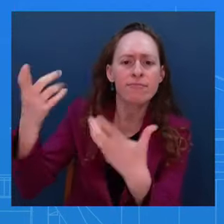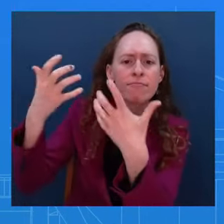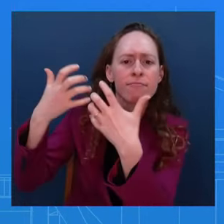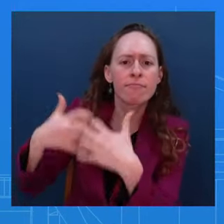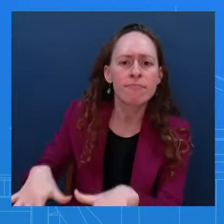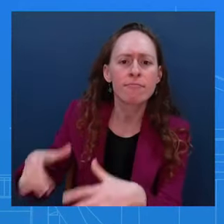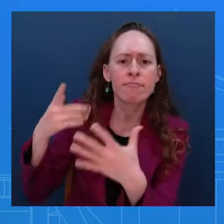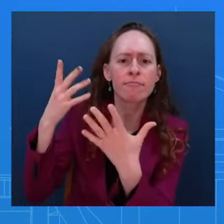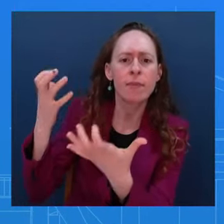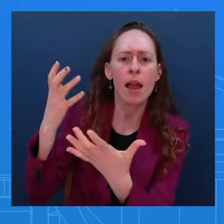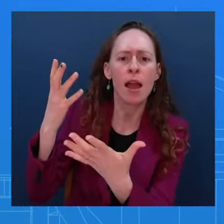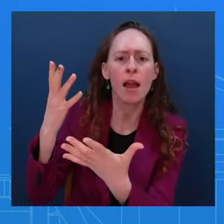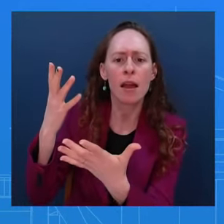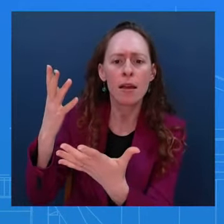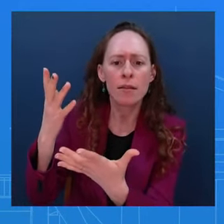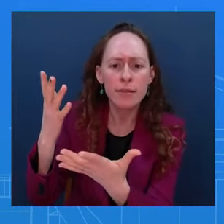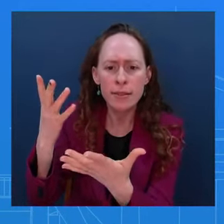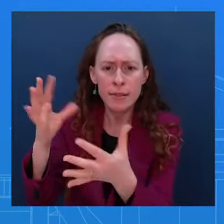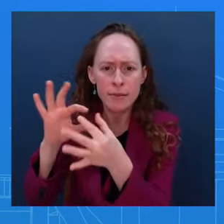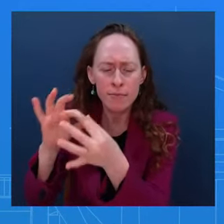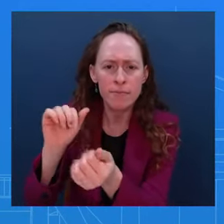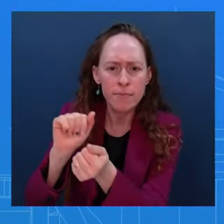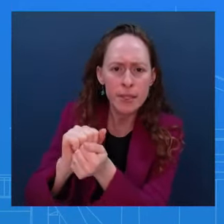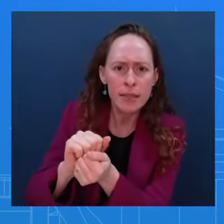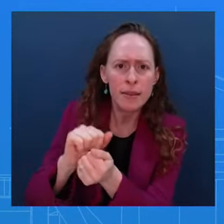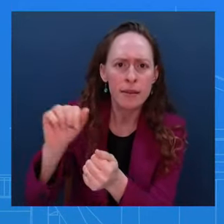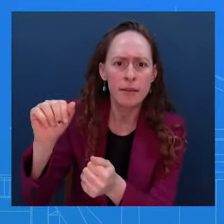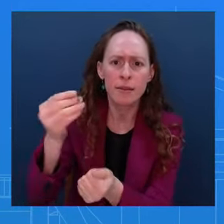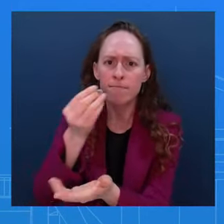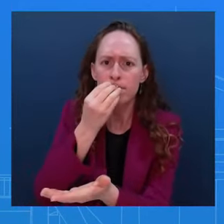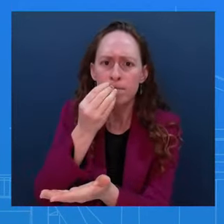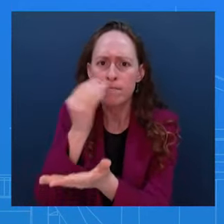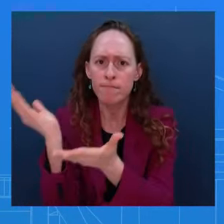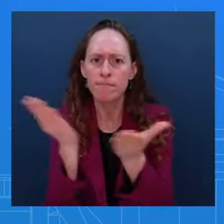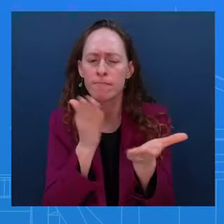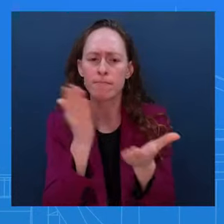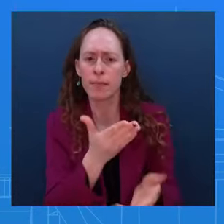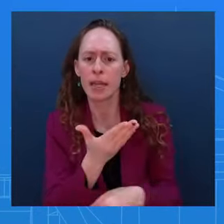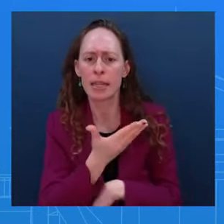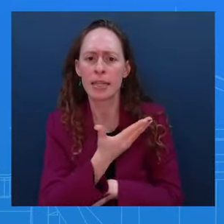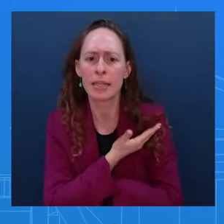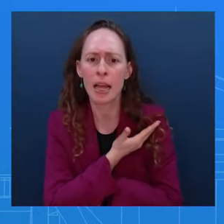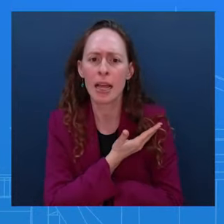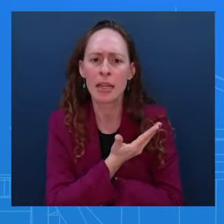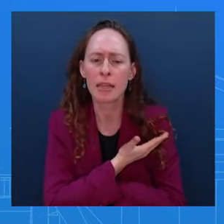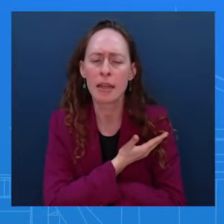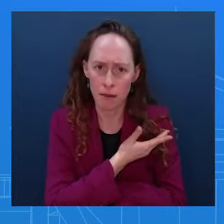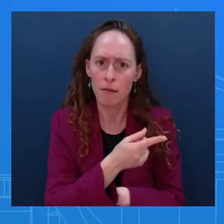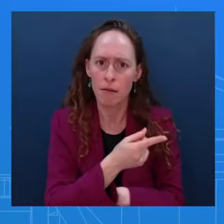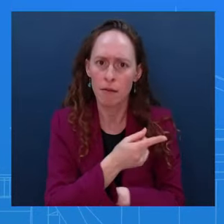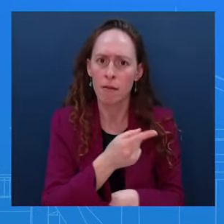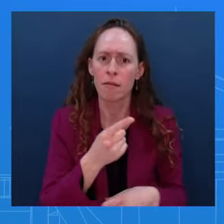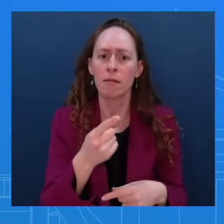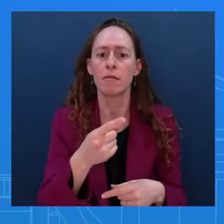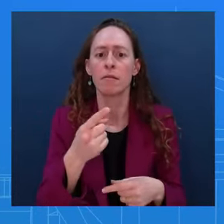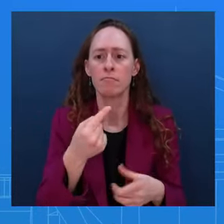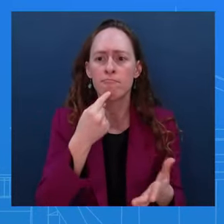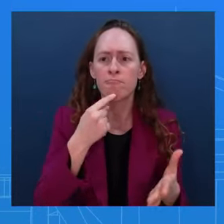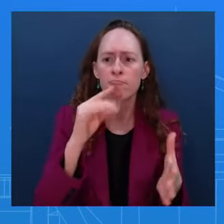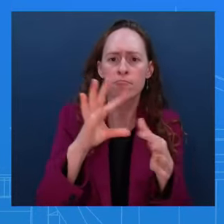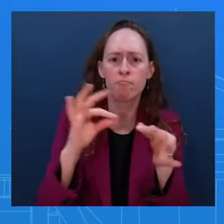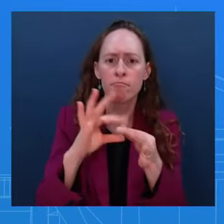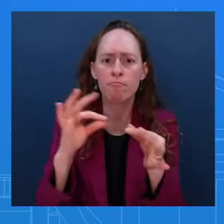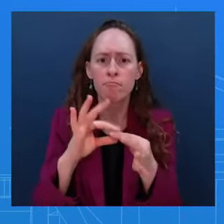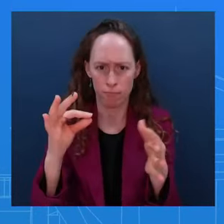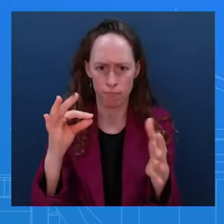UNRWA. Over the weekend, a senior administration official said that there was hope that those flour shipments, including a very large